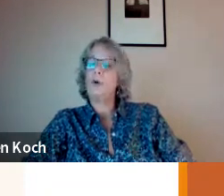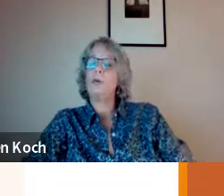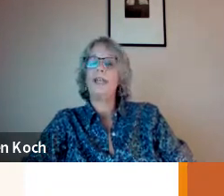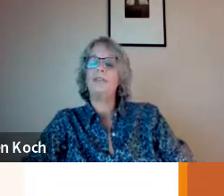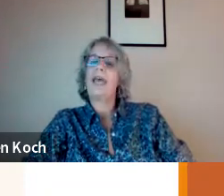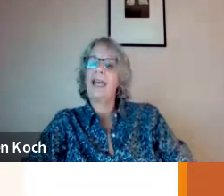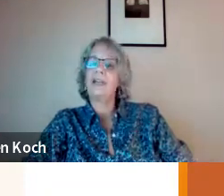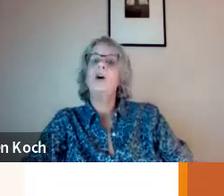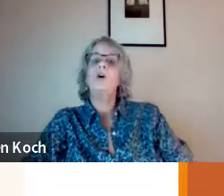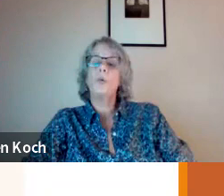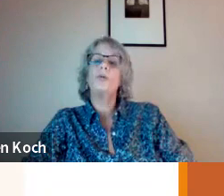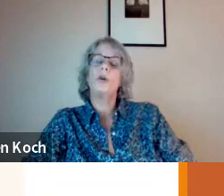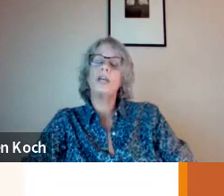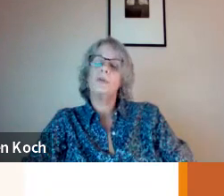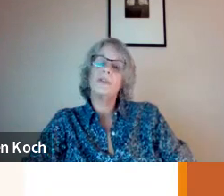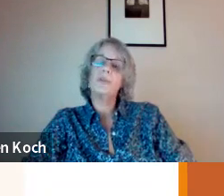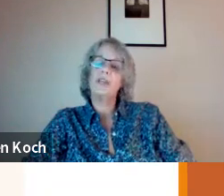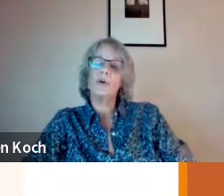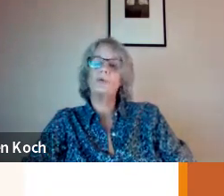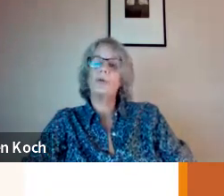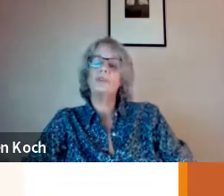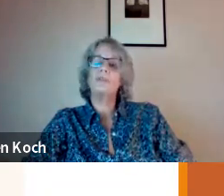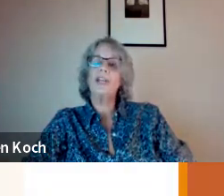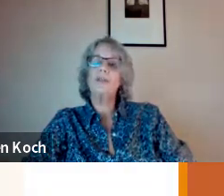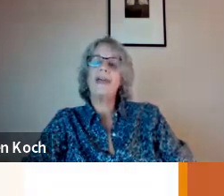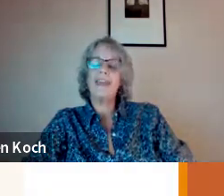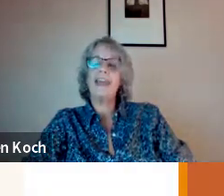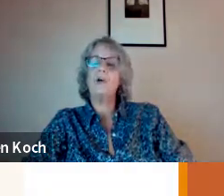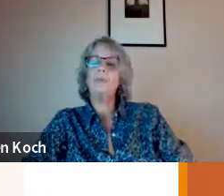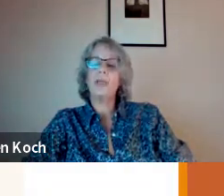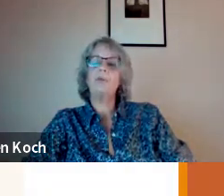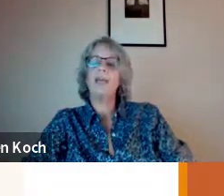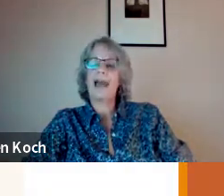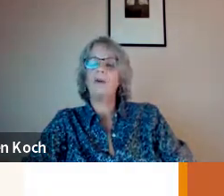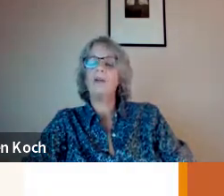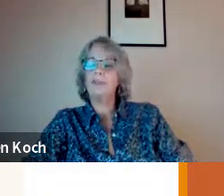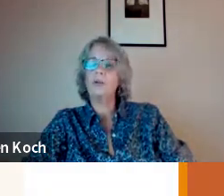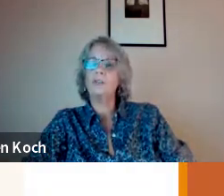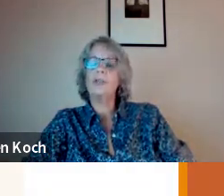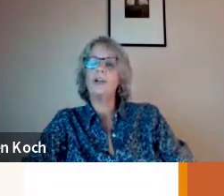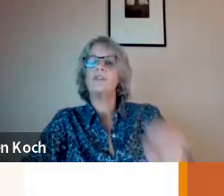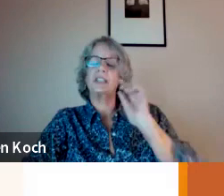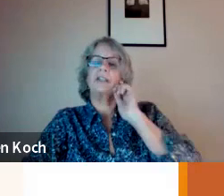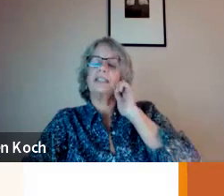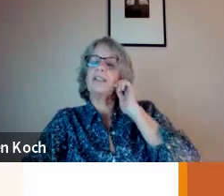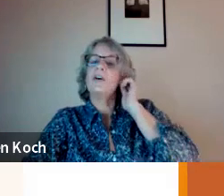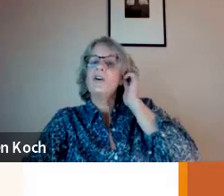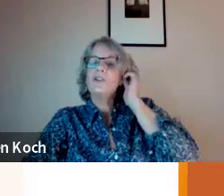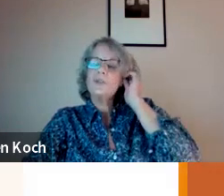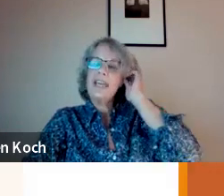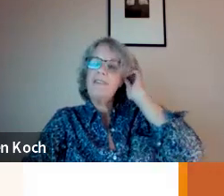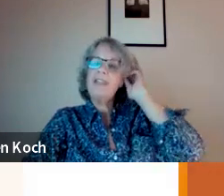facility who told David, hey, we're working with this place called Roads to Freedom, and they help people get out of long-term care